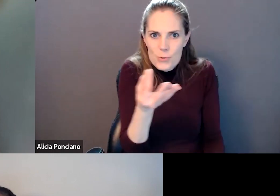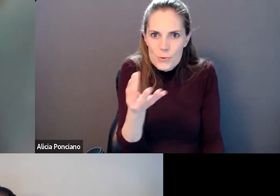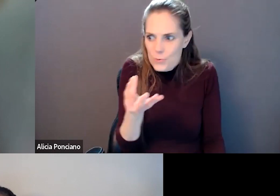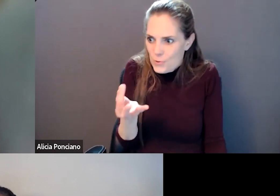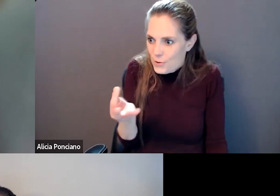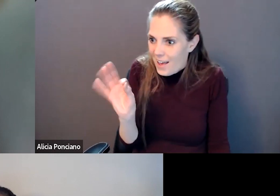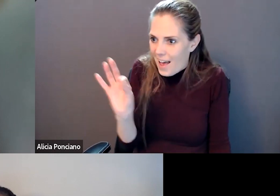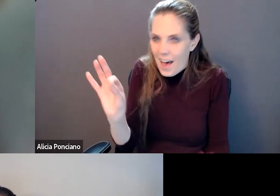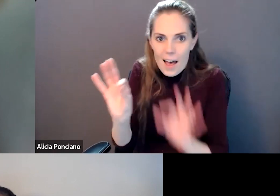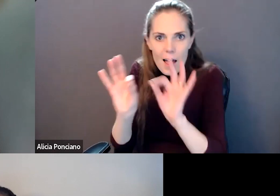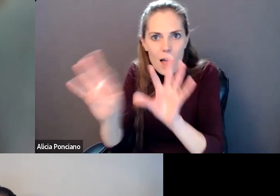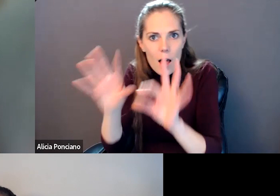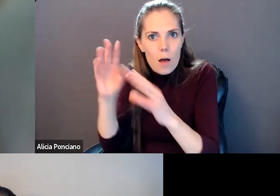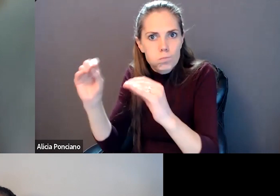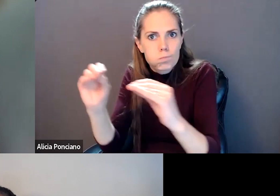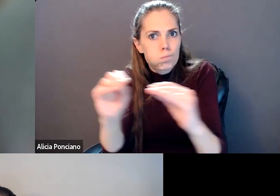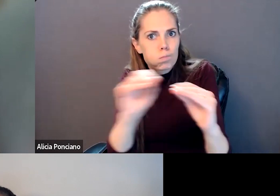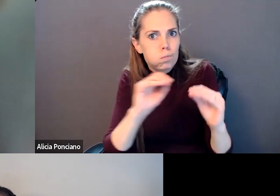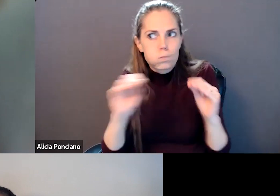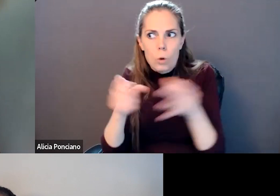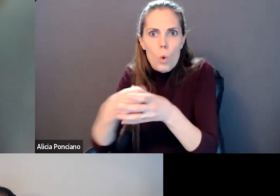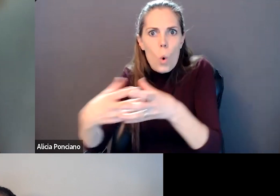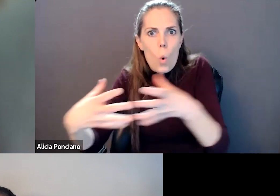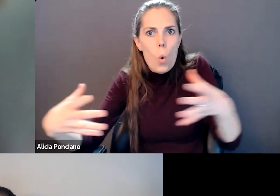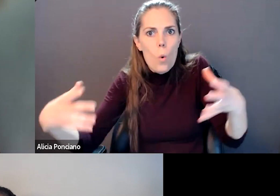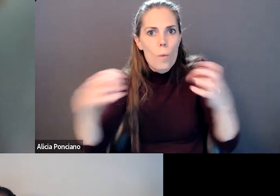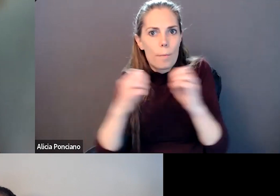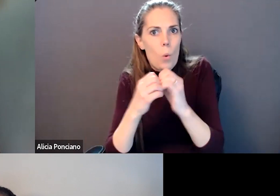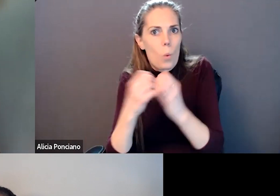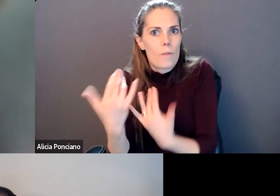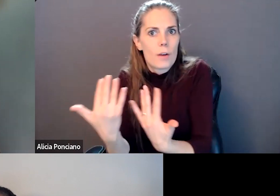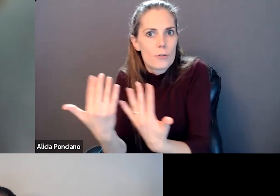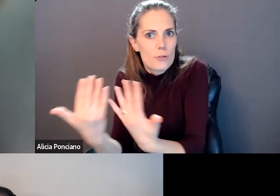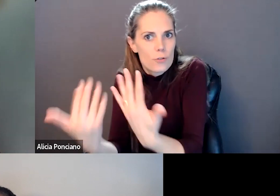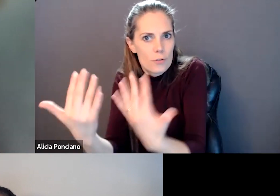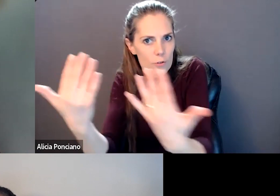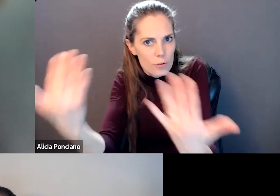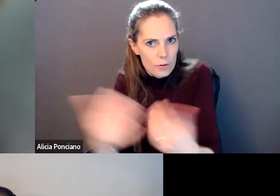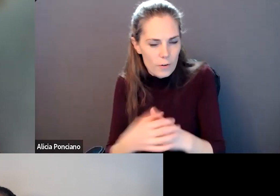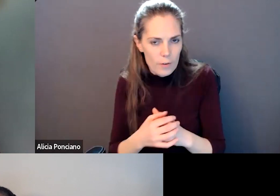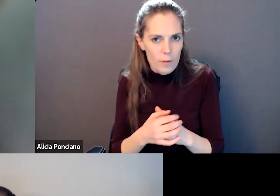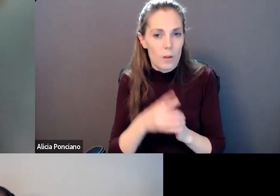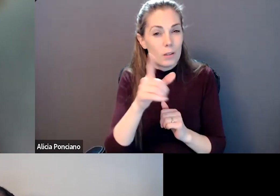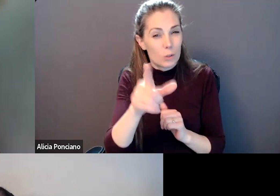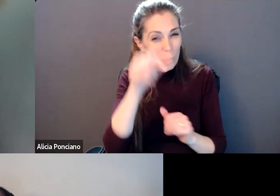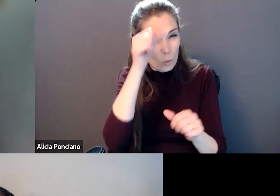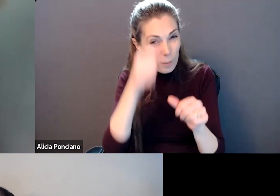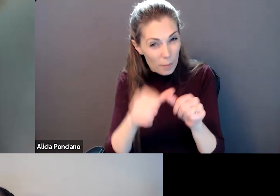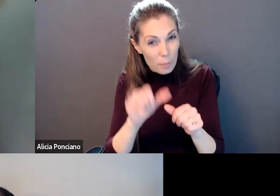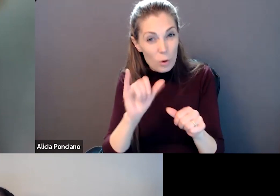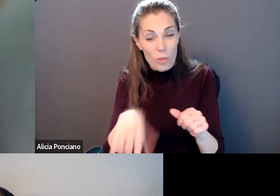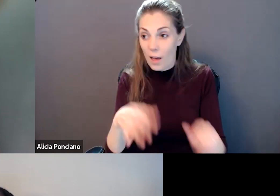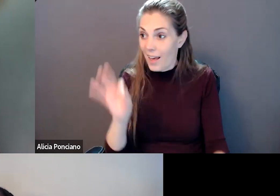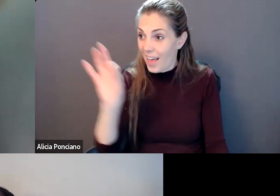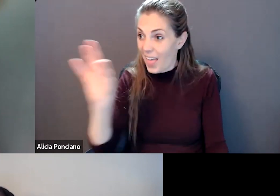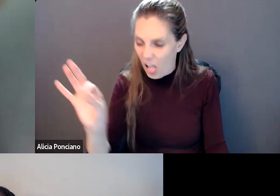think, although it's a tough slog sometimes, remember the fire is never extinguished. It may